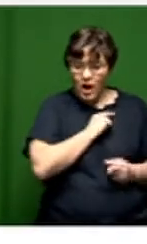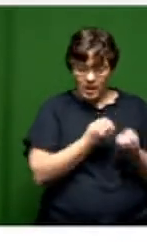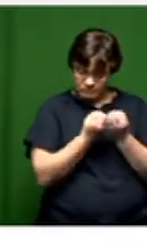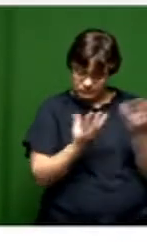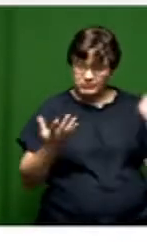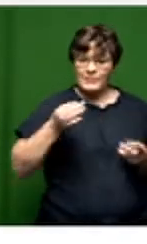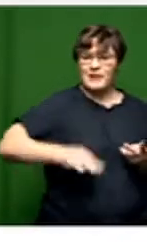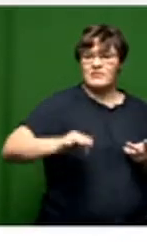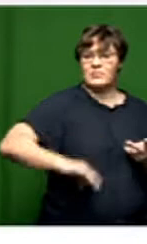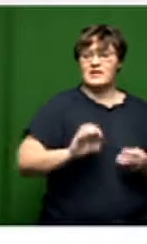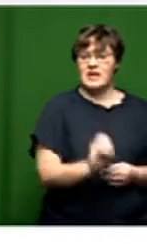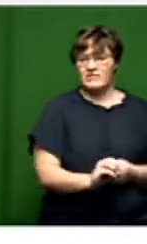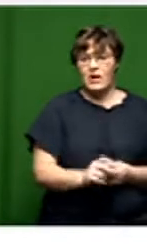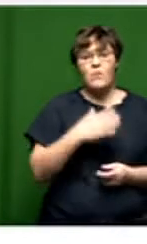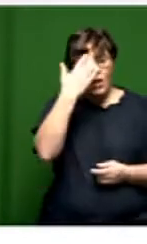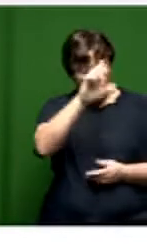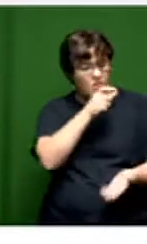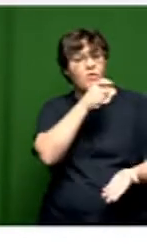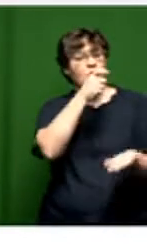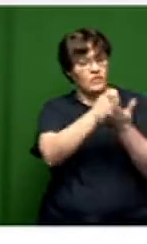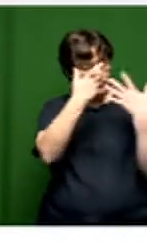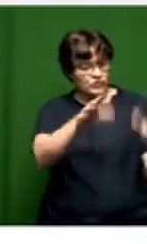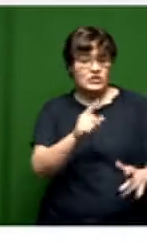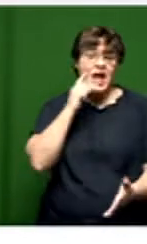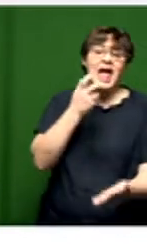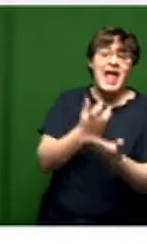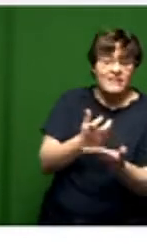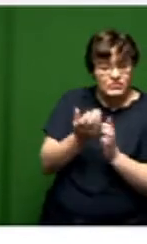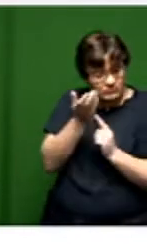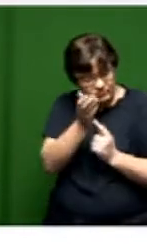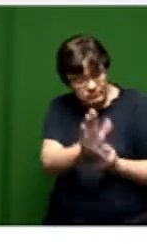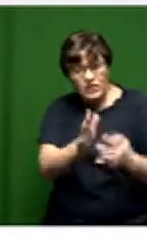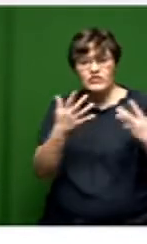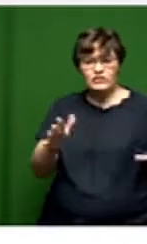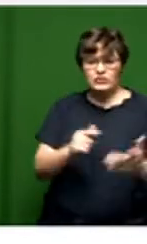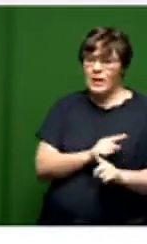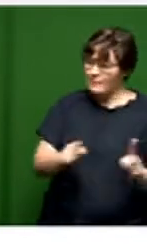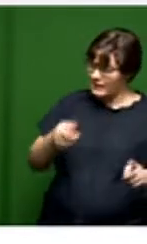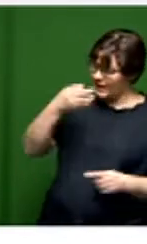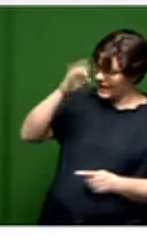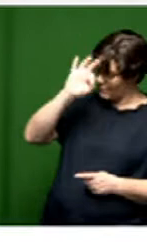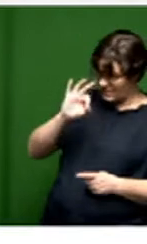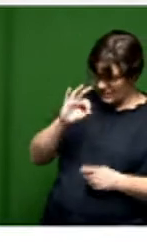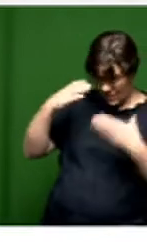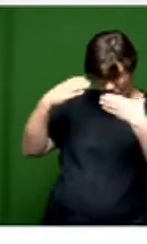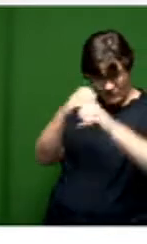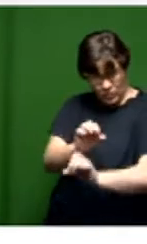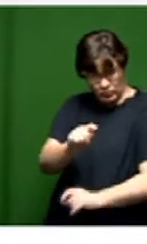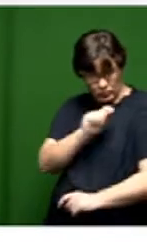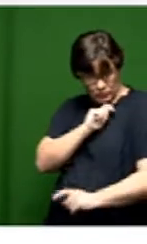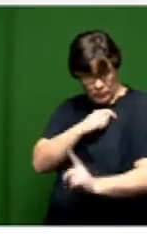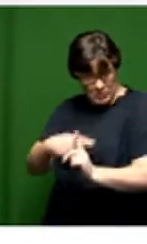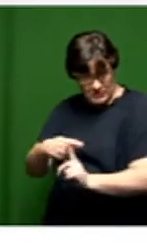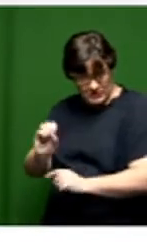multiplied and we know it has been confirmed, we've seen the evidence of that, but are governments actually paying positive attention to it?